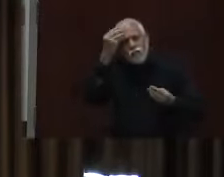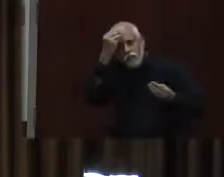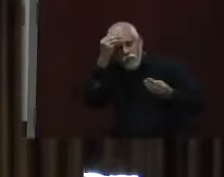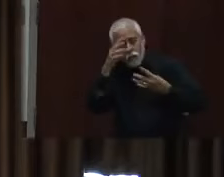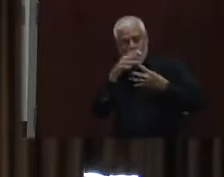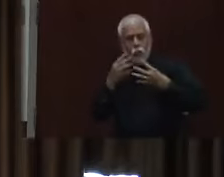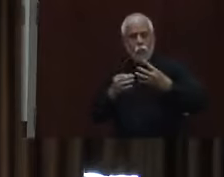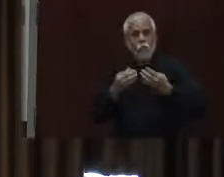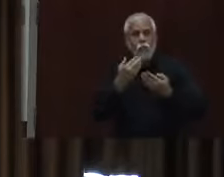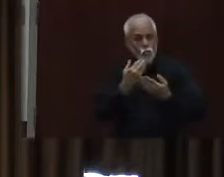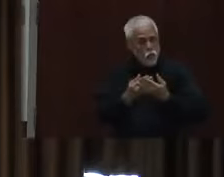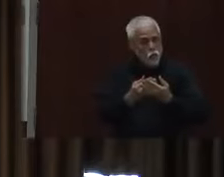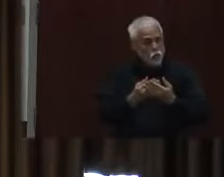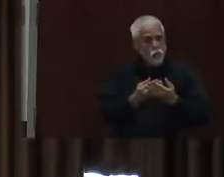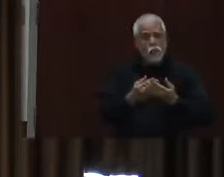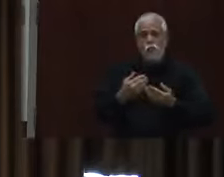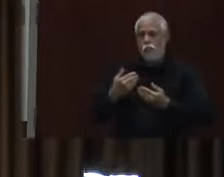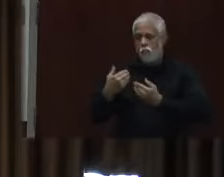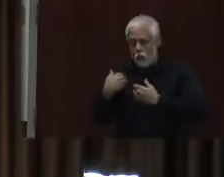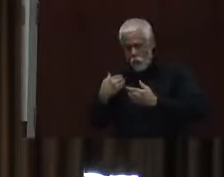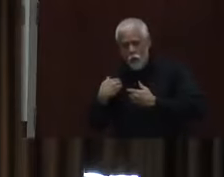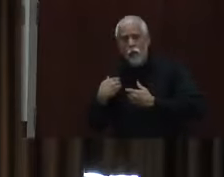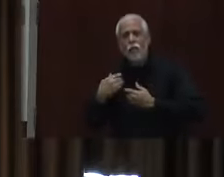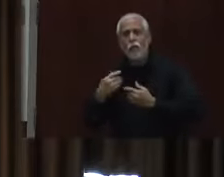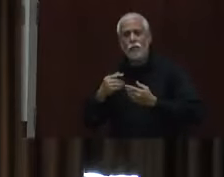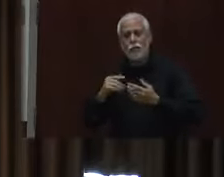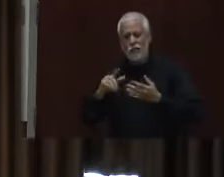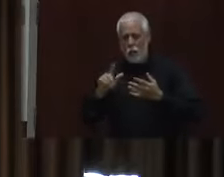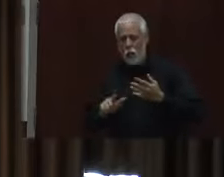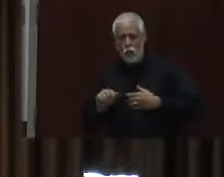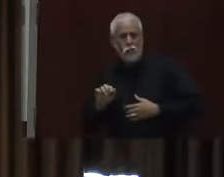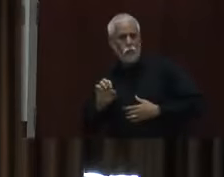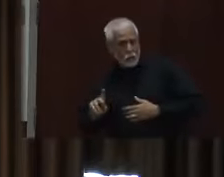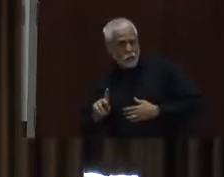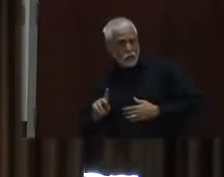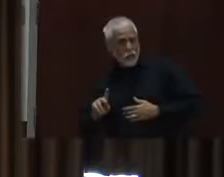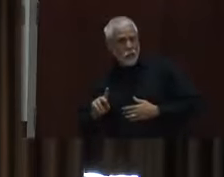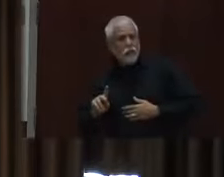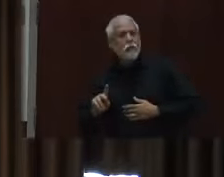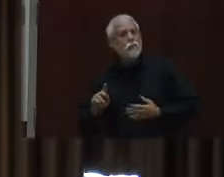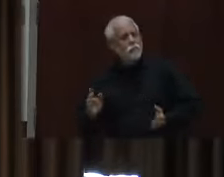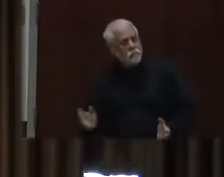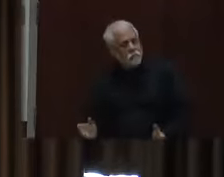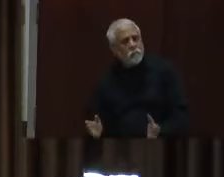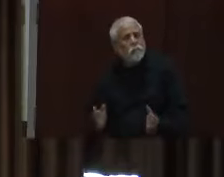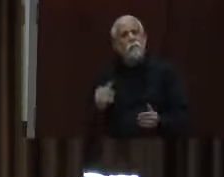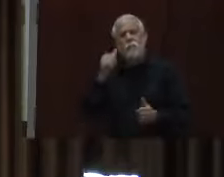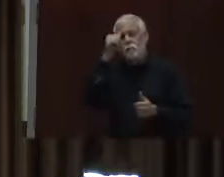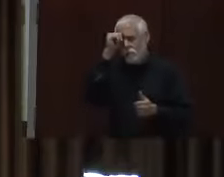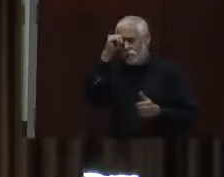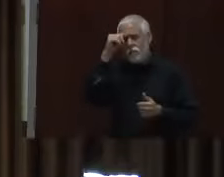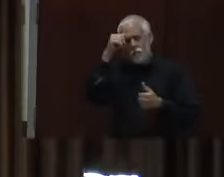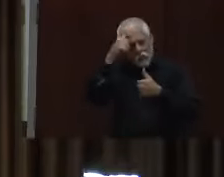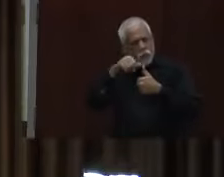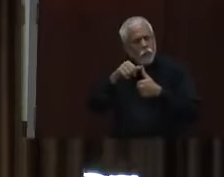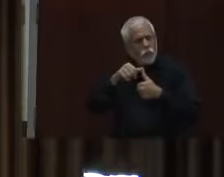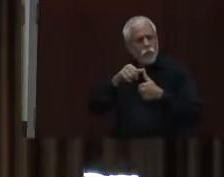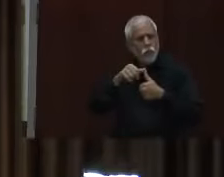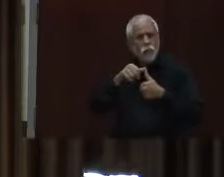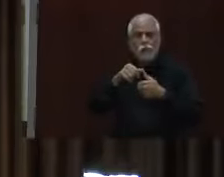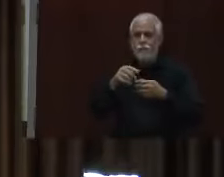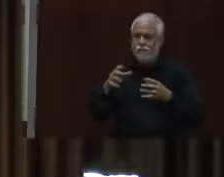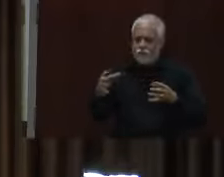are responsible and that are putting themselves at the lowest amount of risk. And so to remember that when you're